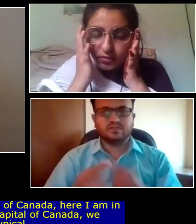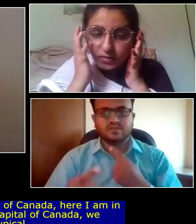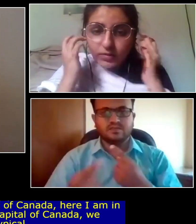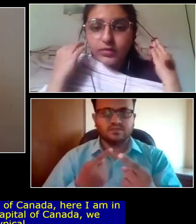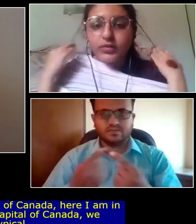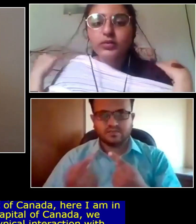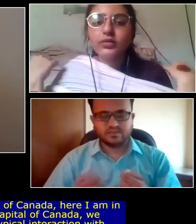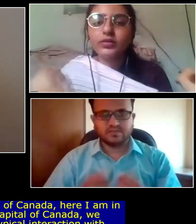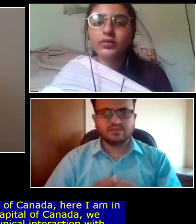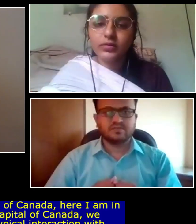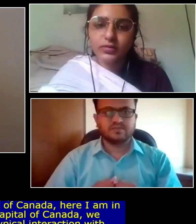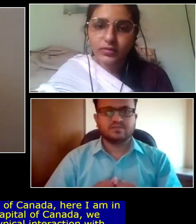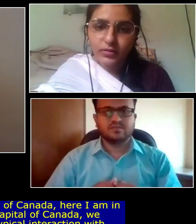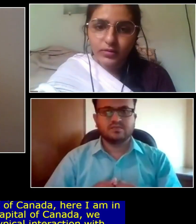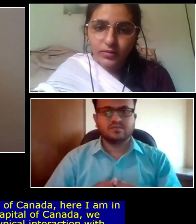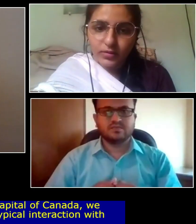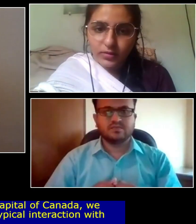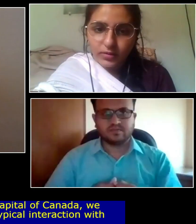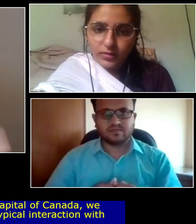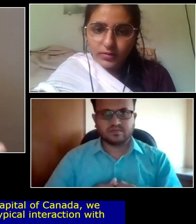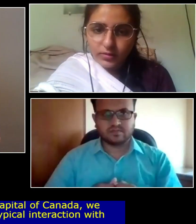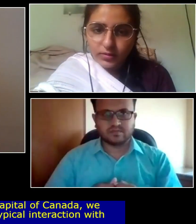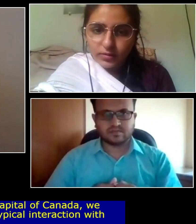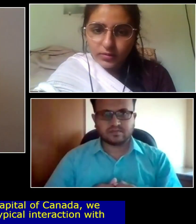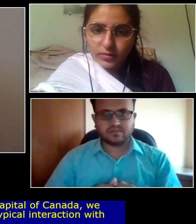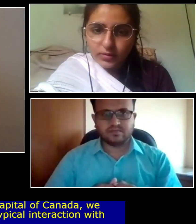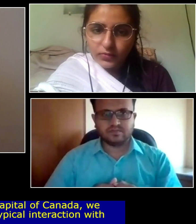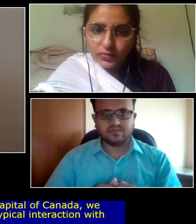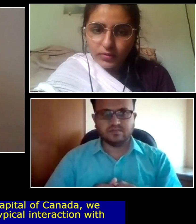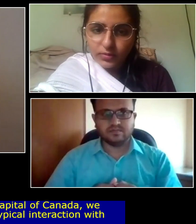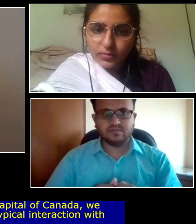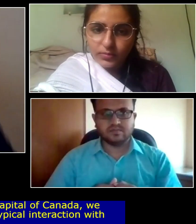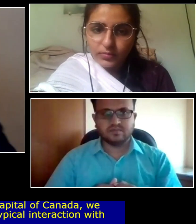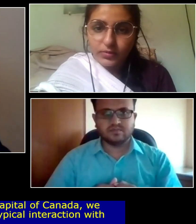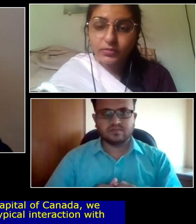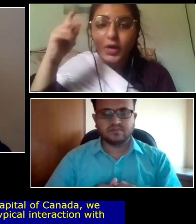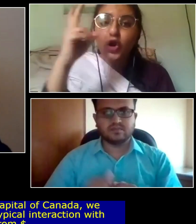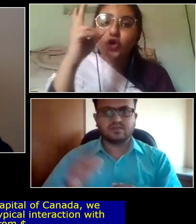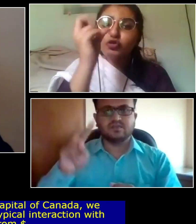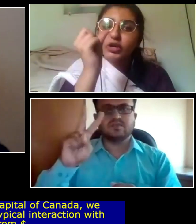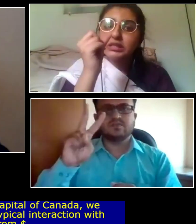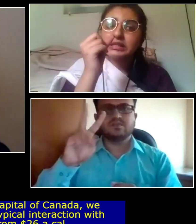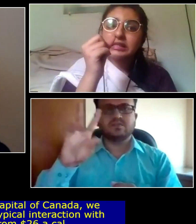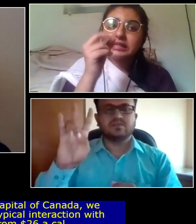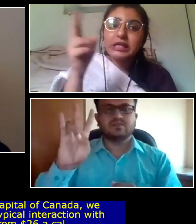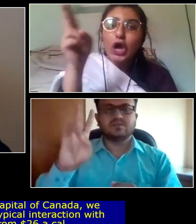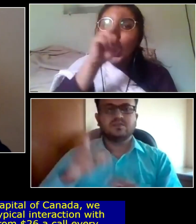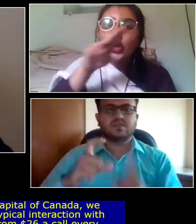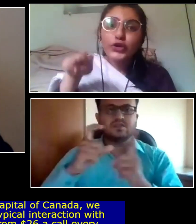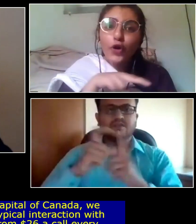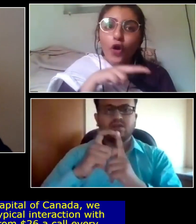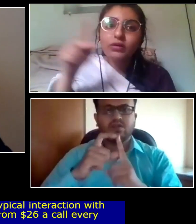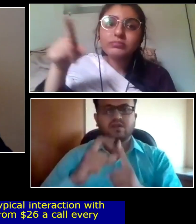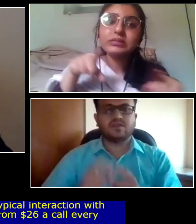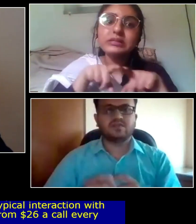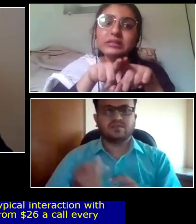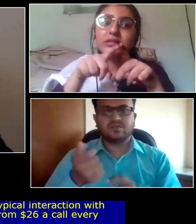National Revenue Agency service from $26 a call every time someone picks up the phone during tax season. It